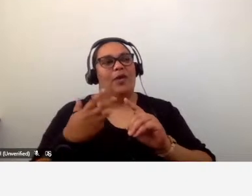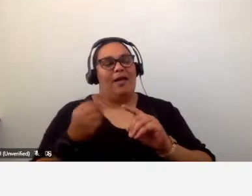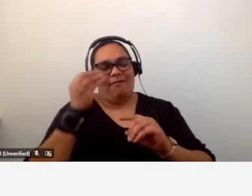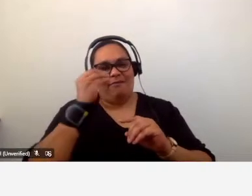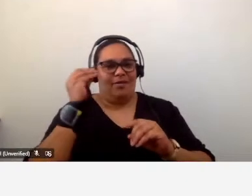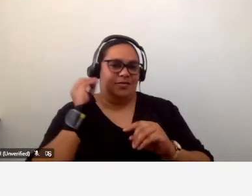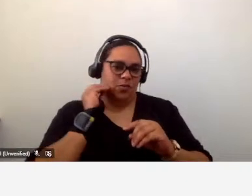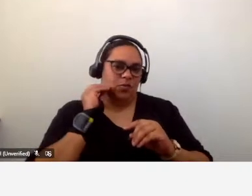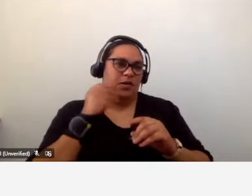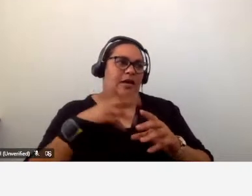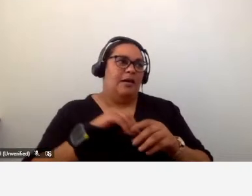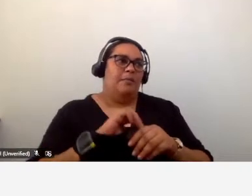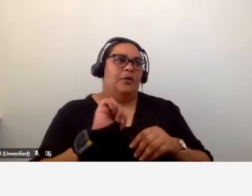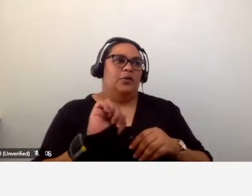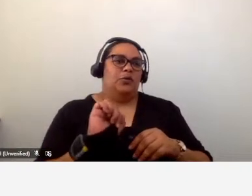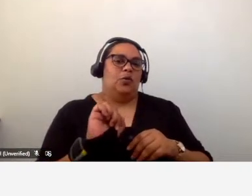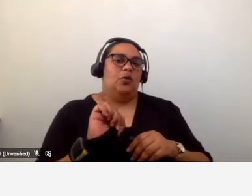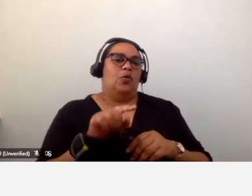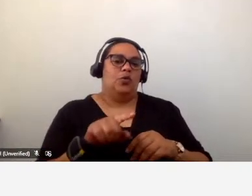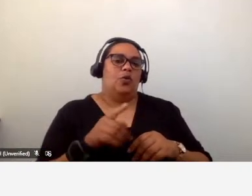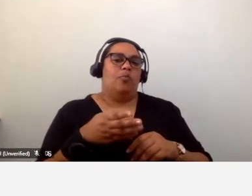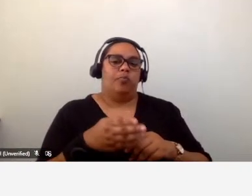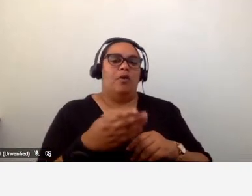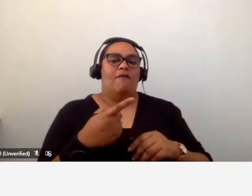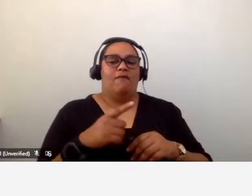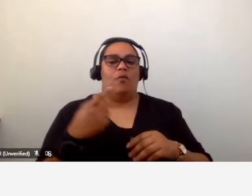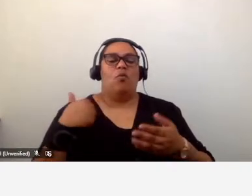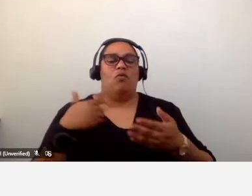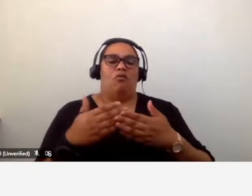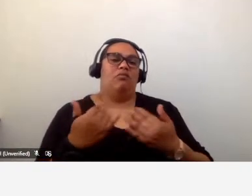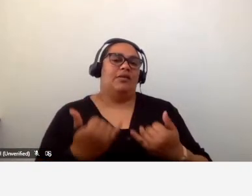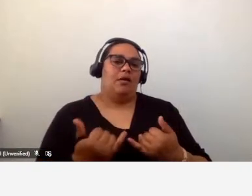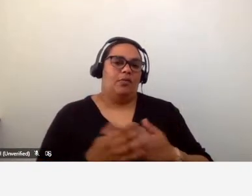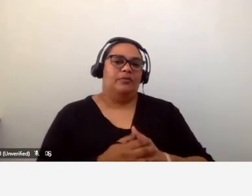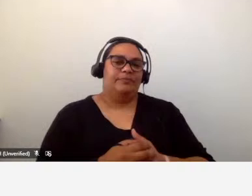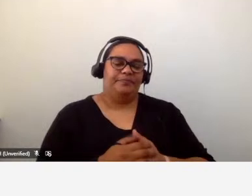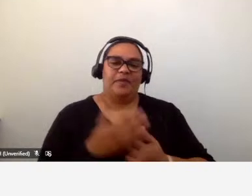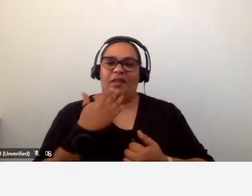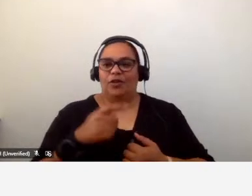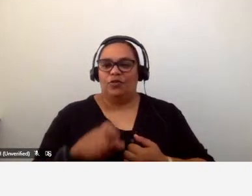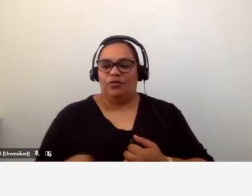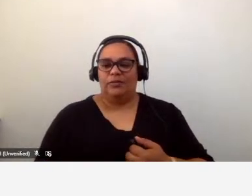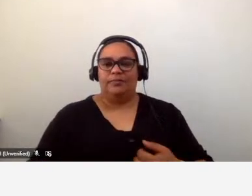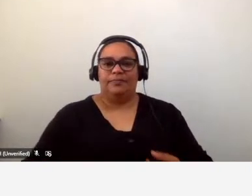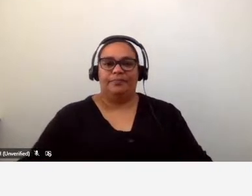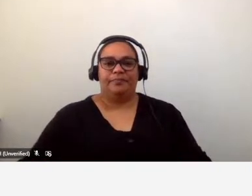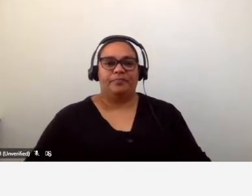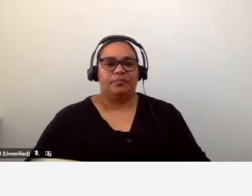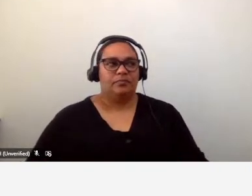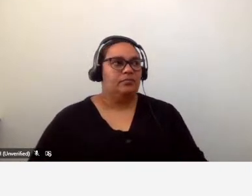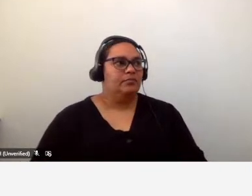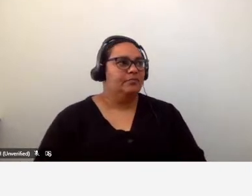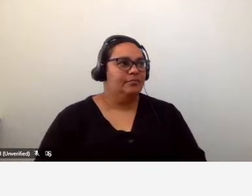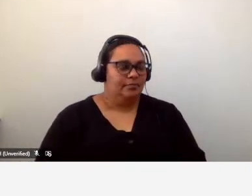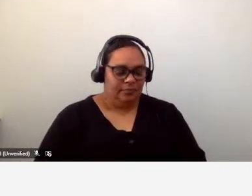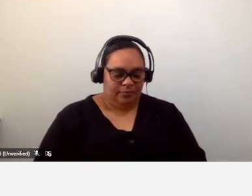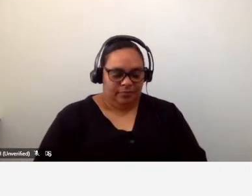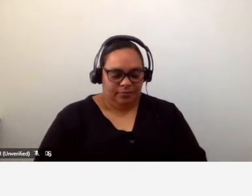note that they've been there for quite a while. Thank you, Chair.